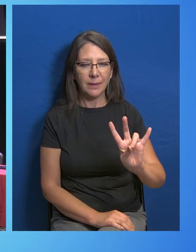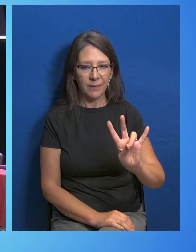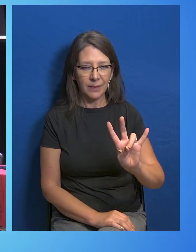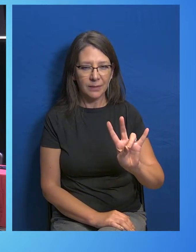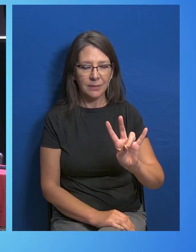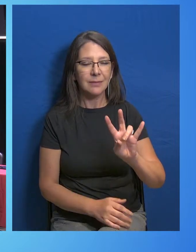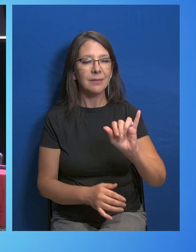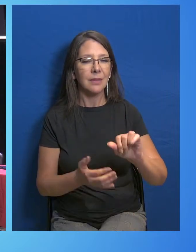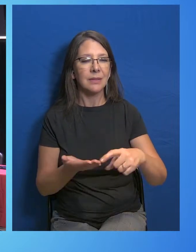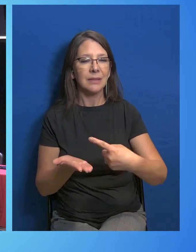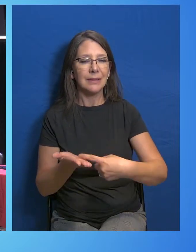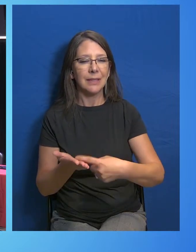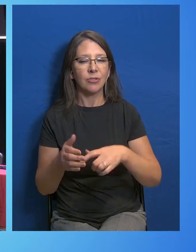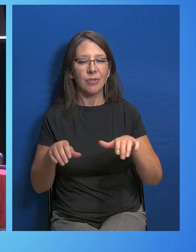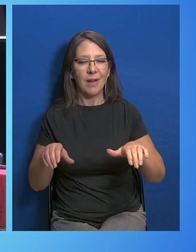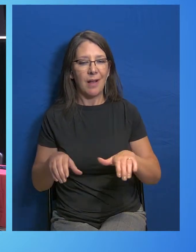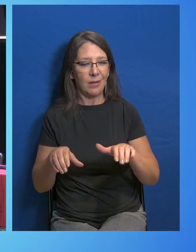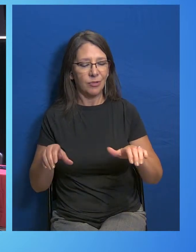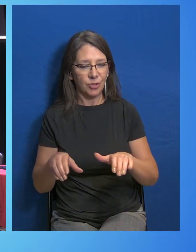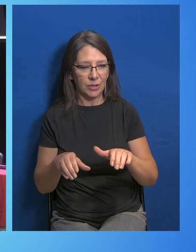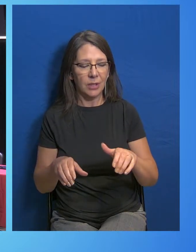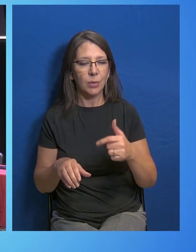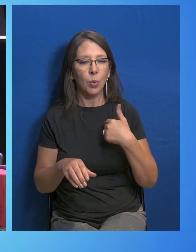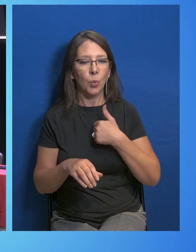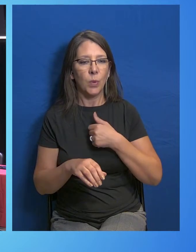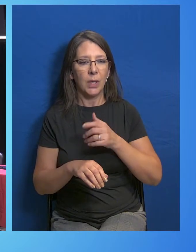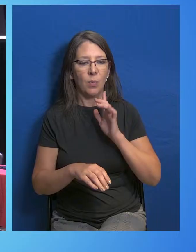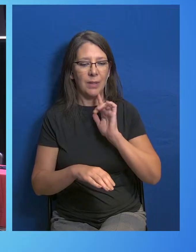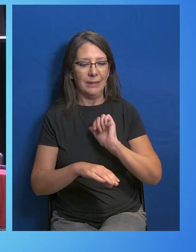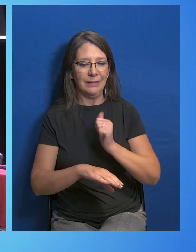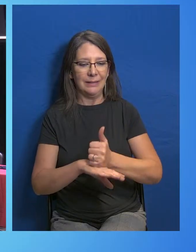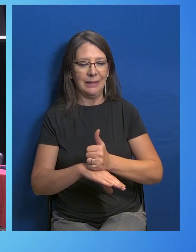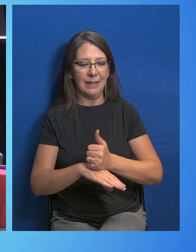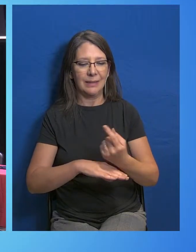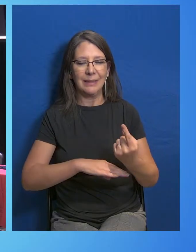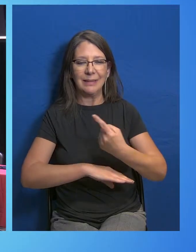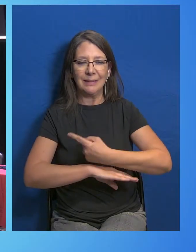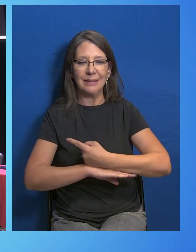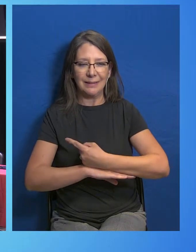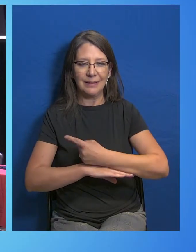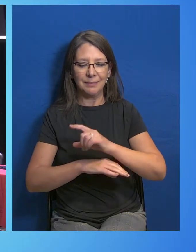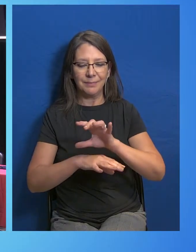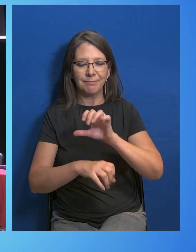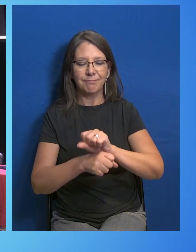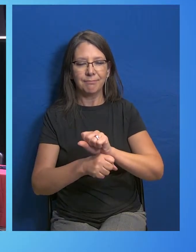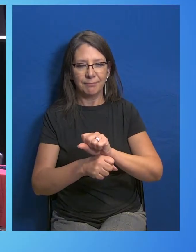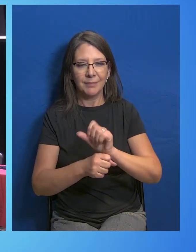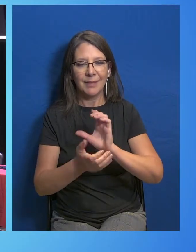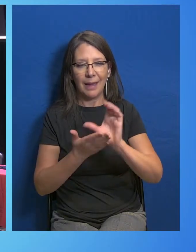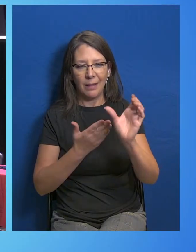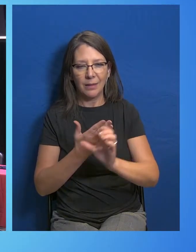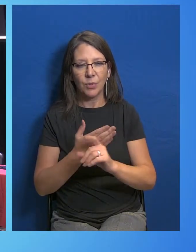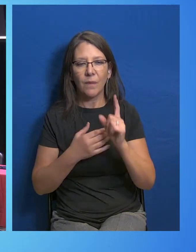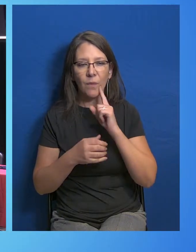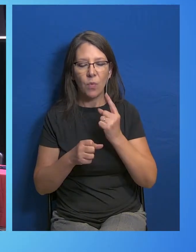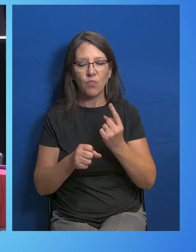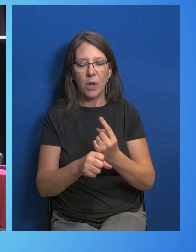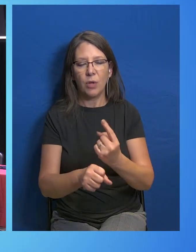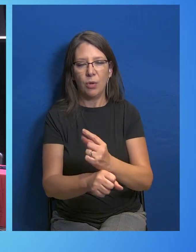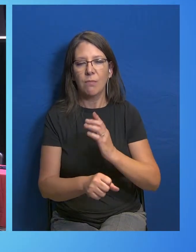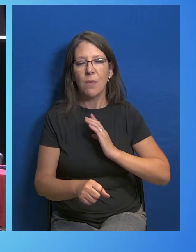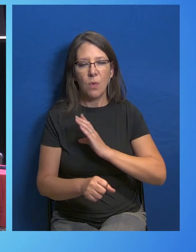the discussion action item, where we set the calendar for the 2026 regular board meetings.